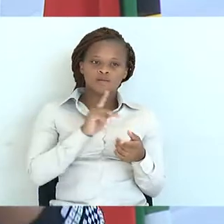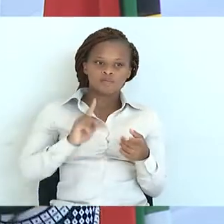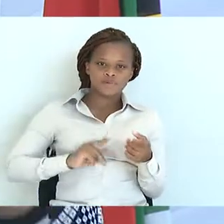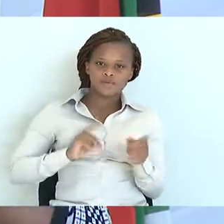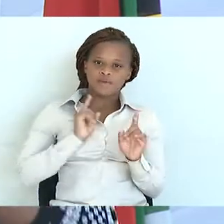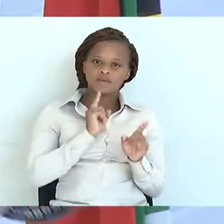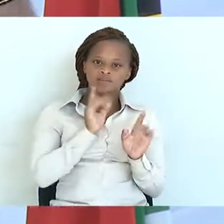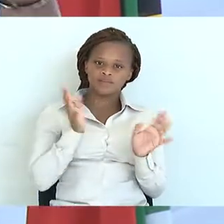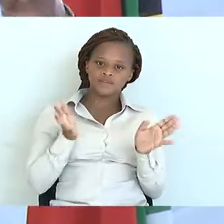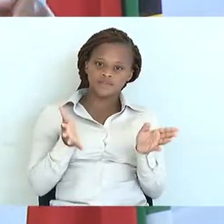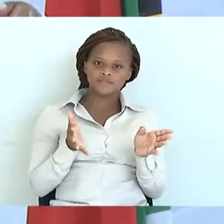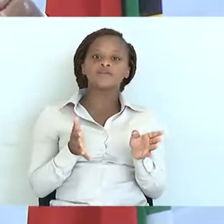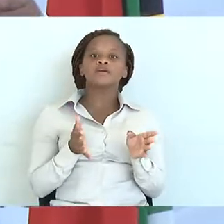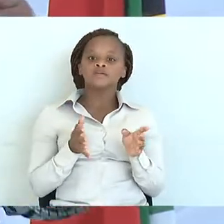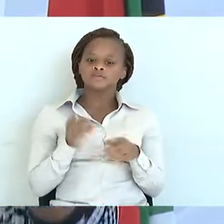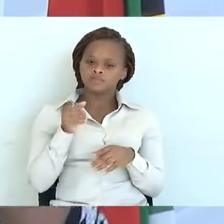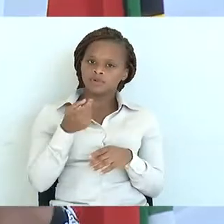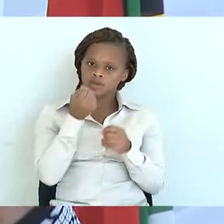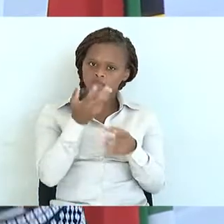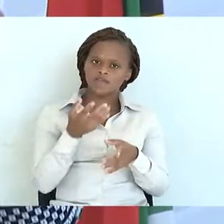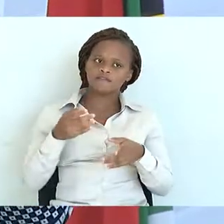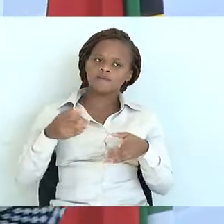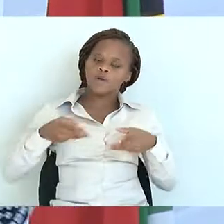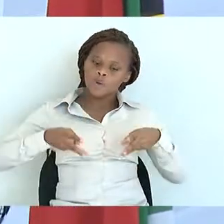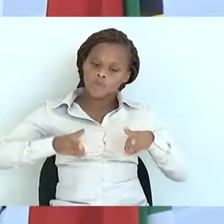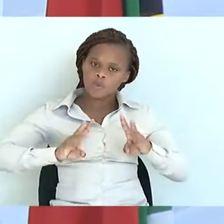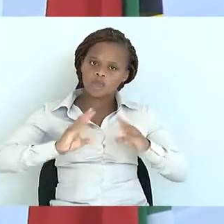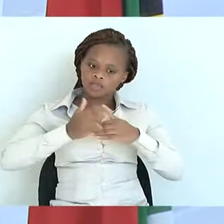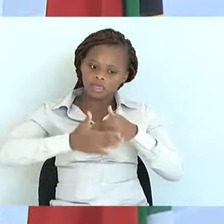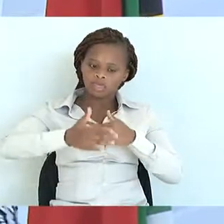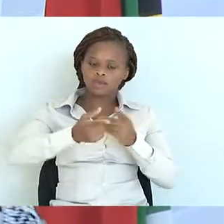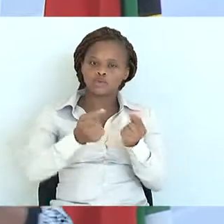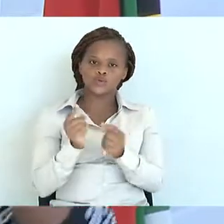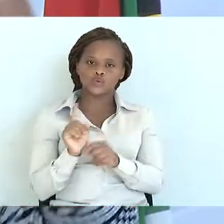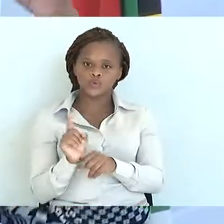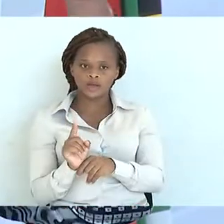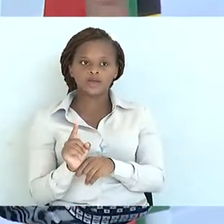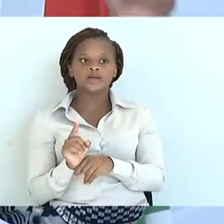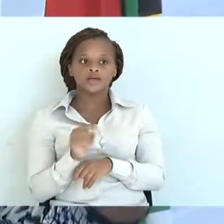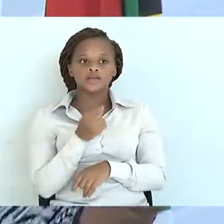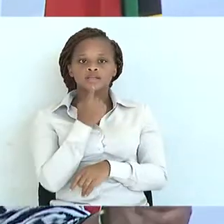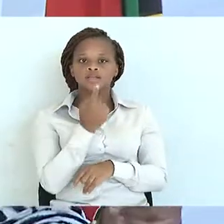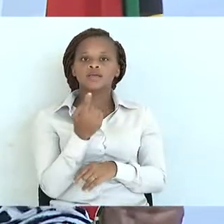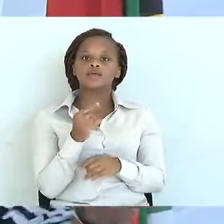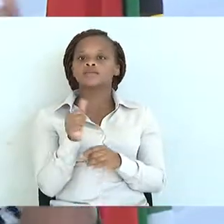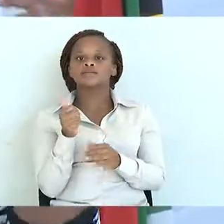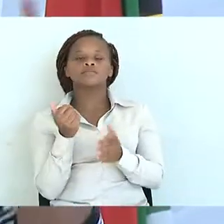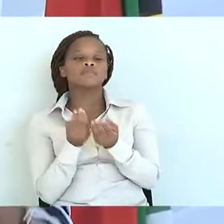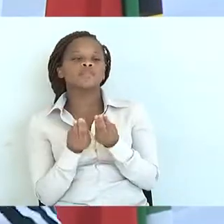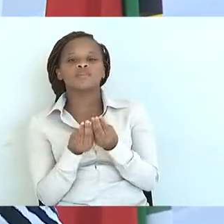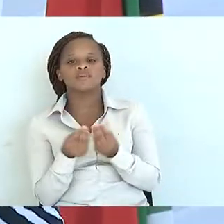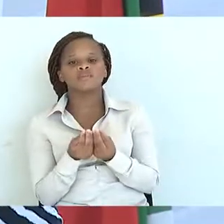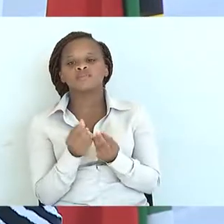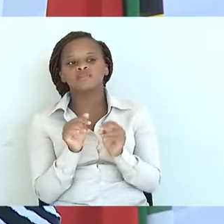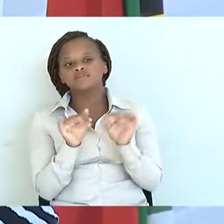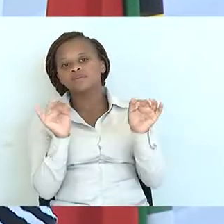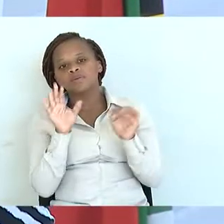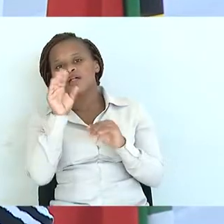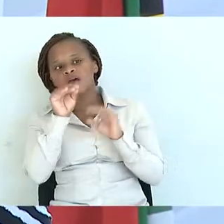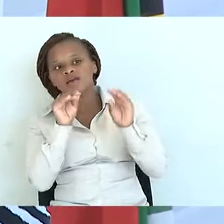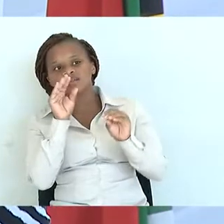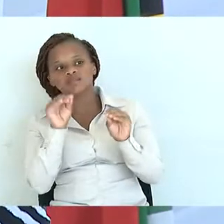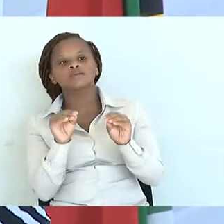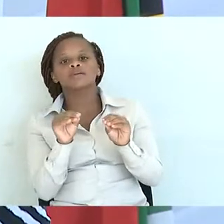uhambe sekanikeze iway forward ukuthi ezinye izinto abantu bebezibuza ukuthi bayozihandla kanjani. That was part of the way